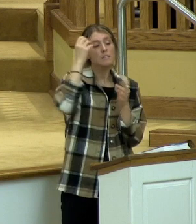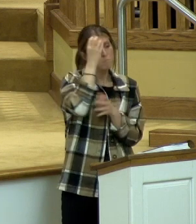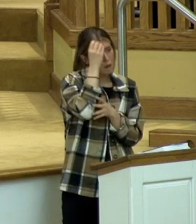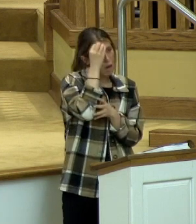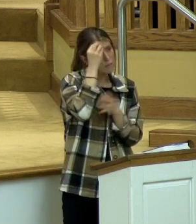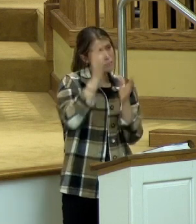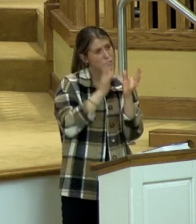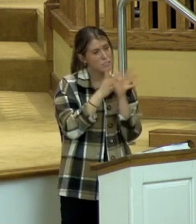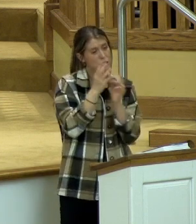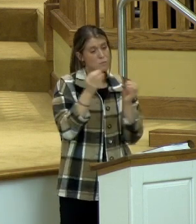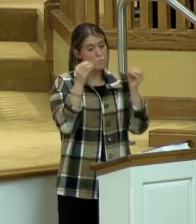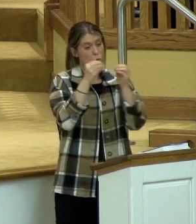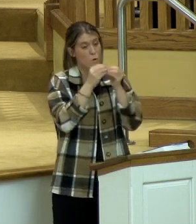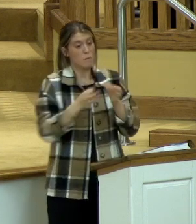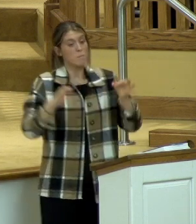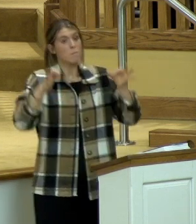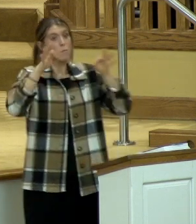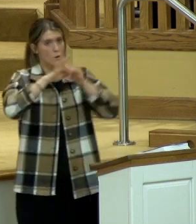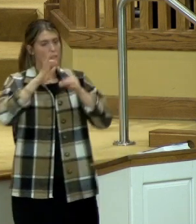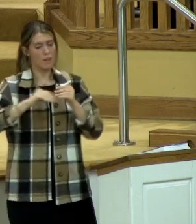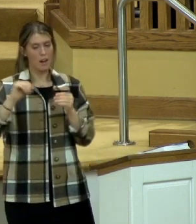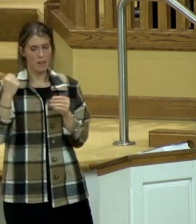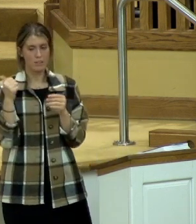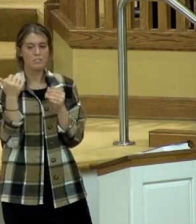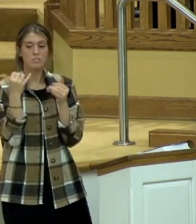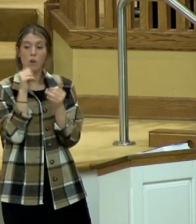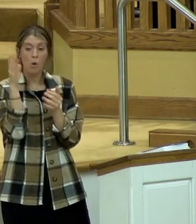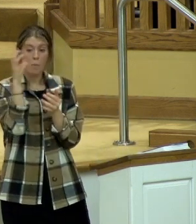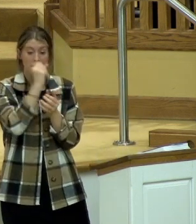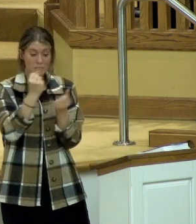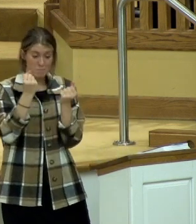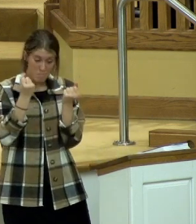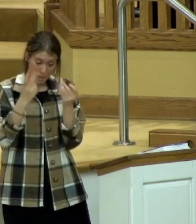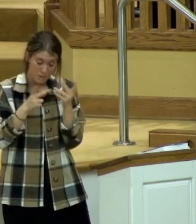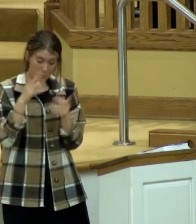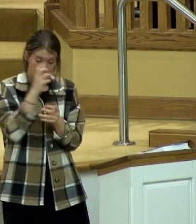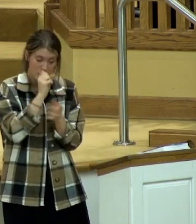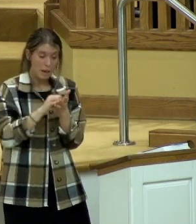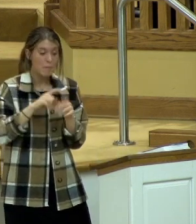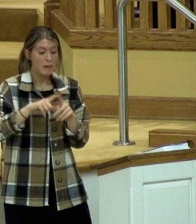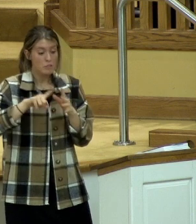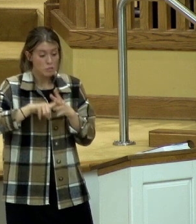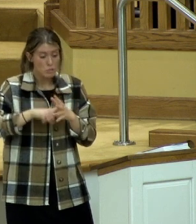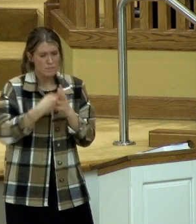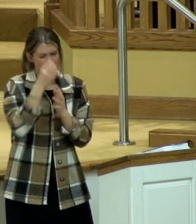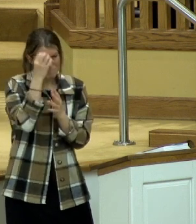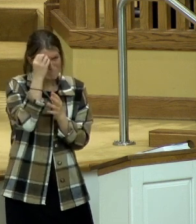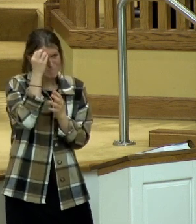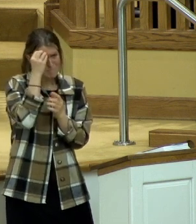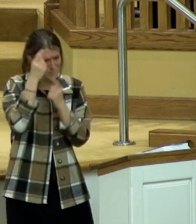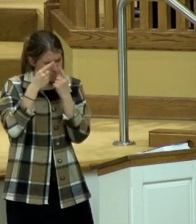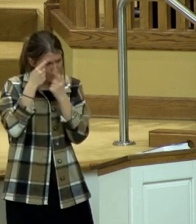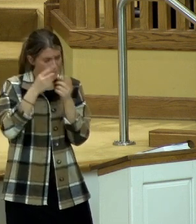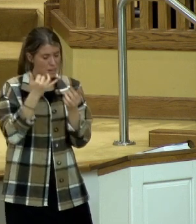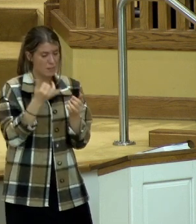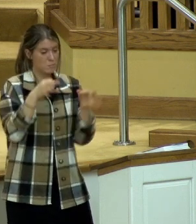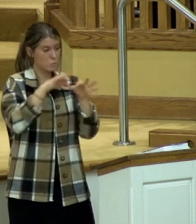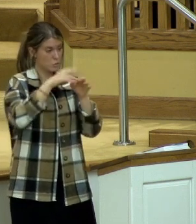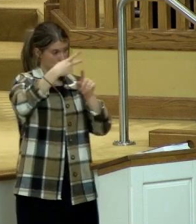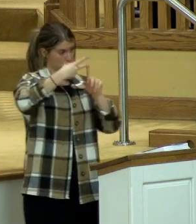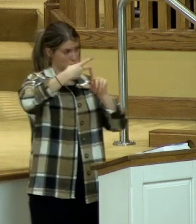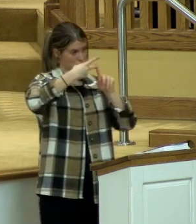Jesus Christ is more important than anything else. Now, don't miss this now. So many people miss that, but if you begin to do that, then you have the key. Now, here's the important part. Number two, notice